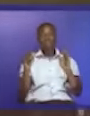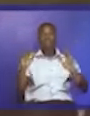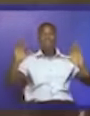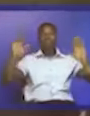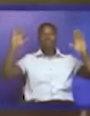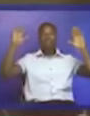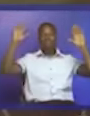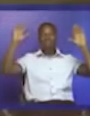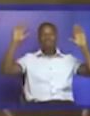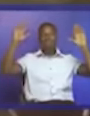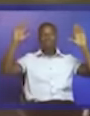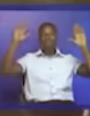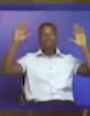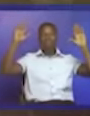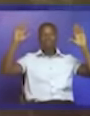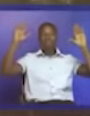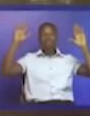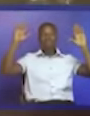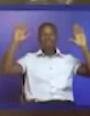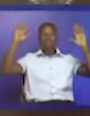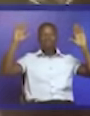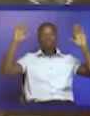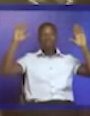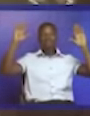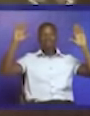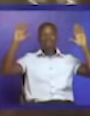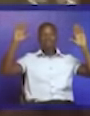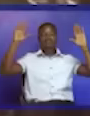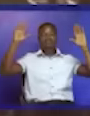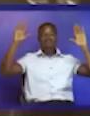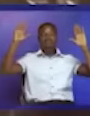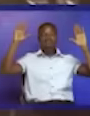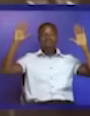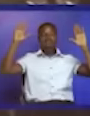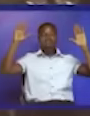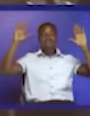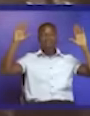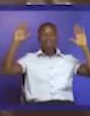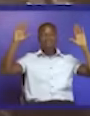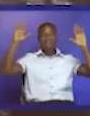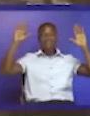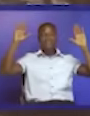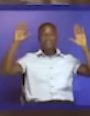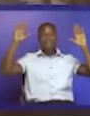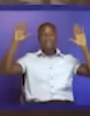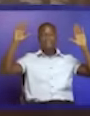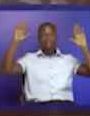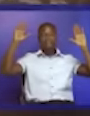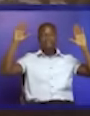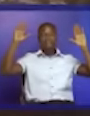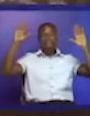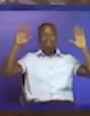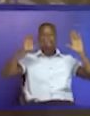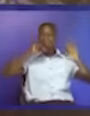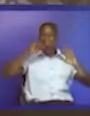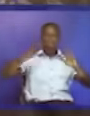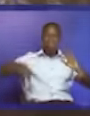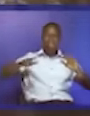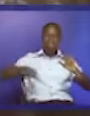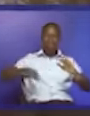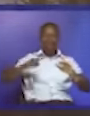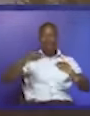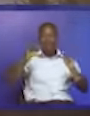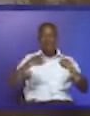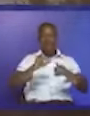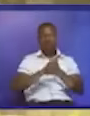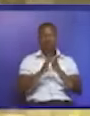television and those who are following by way of internet or even a rebroadcast, it is never too late to make it right with